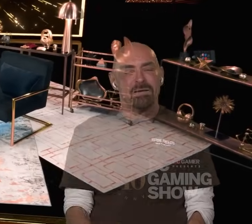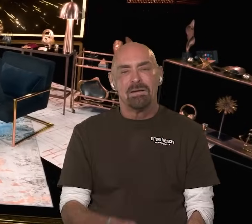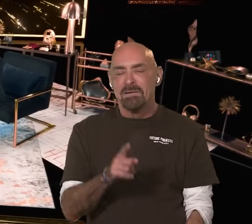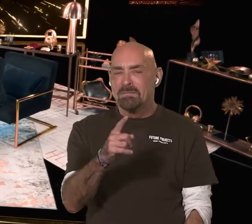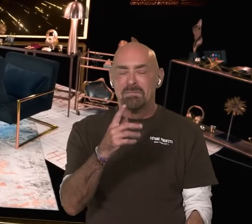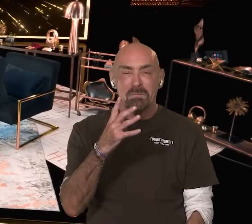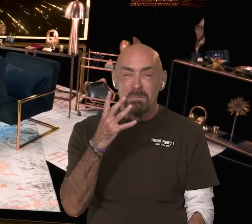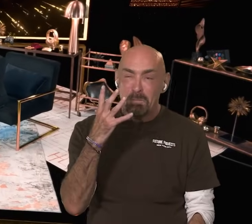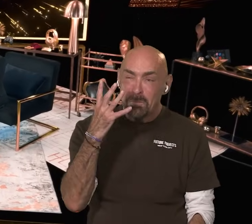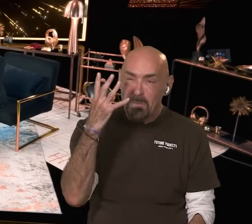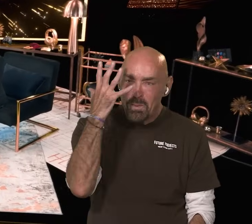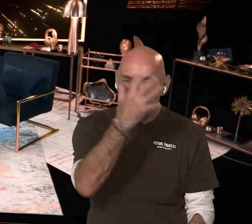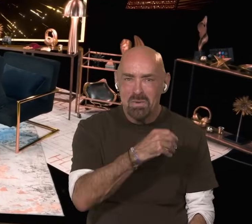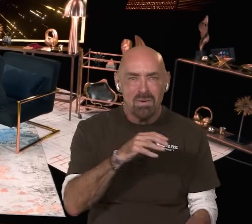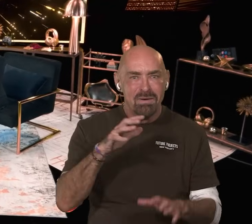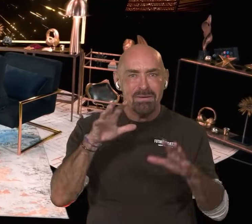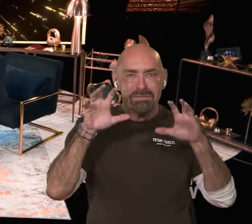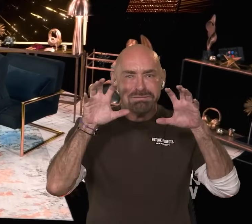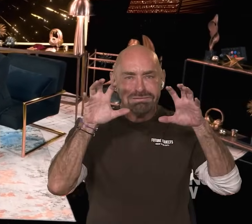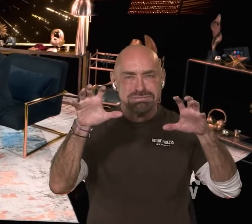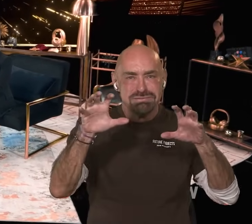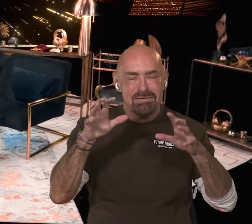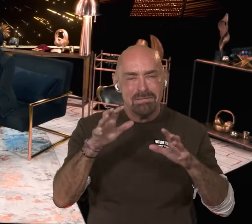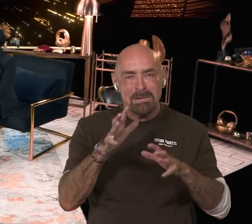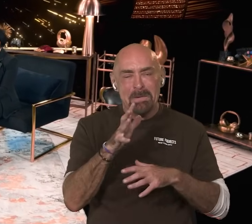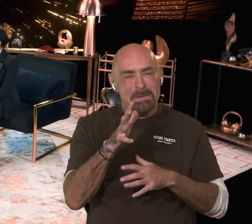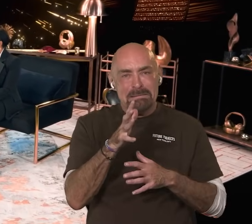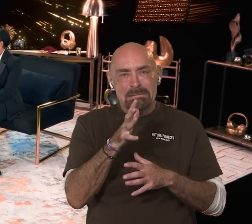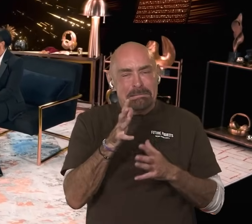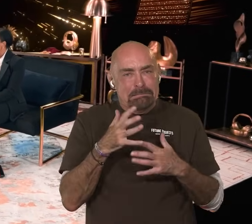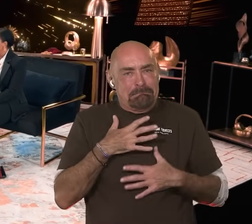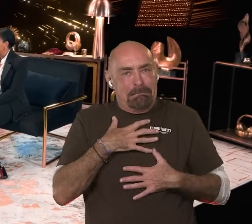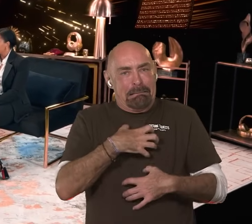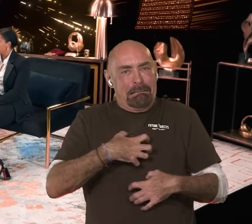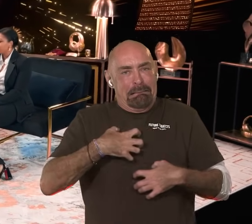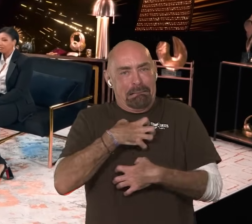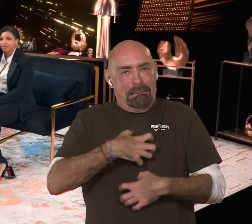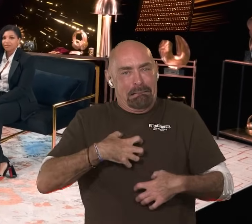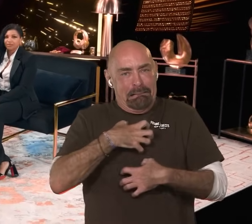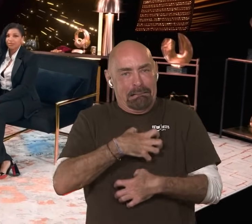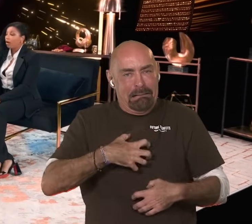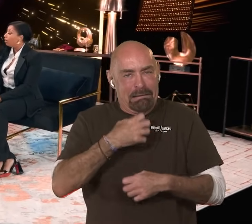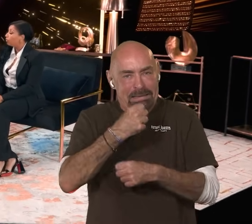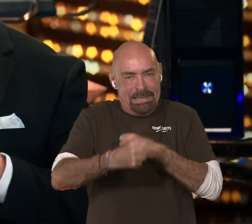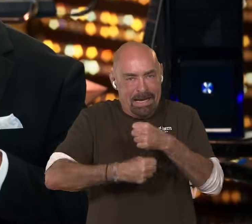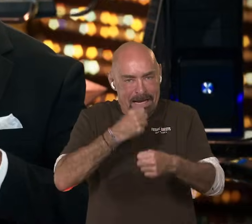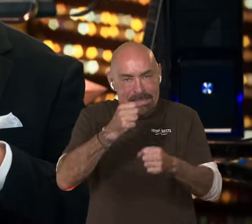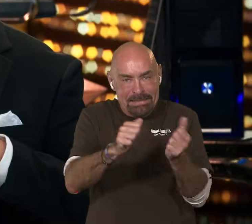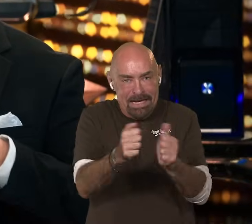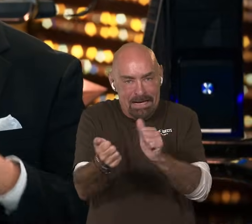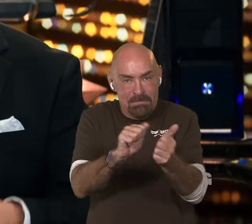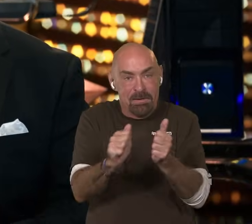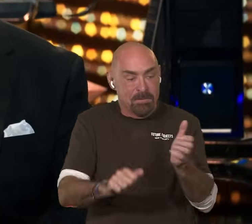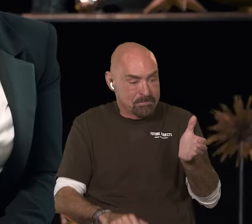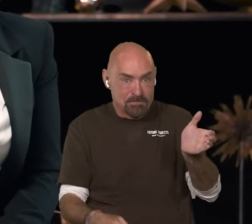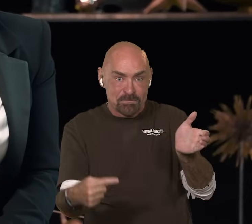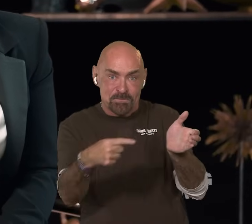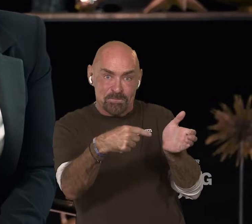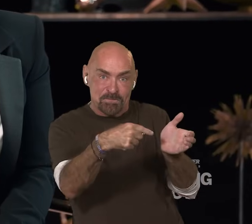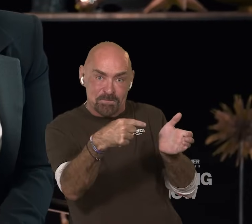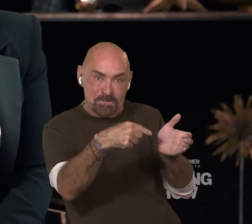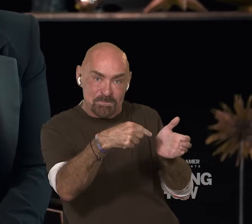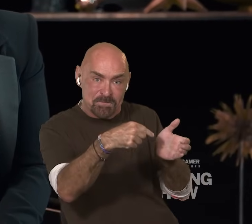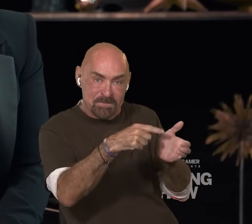What a beautifully twisted and nightmarishly gory game. Yeah. I've already added it to my wish list, and look at this, Mika. Oh. I've also been in